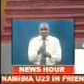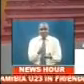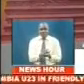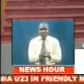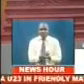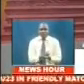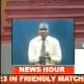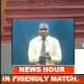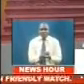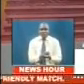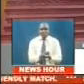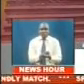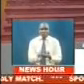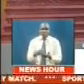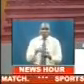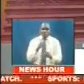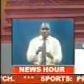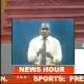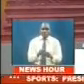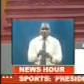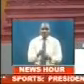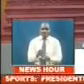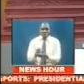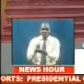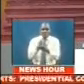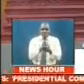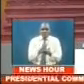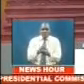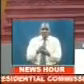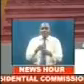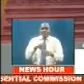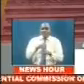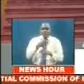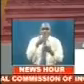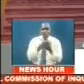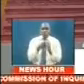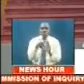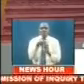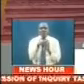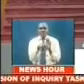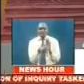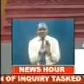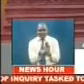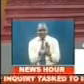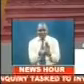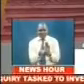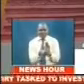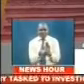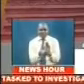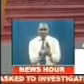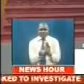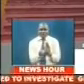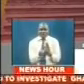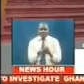the fact that you will be able to leverage the program to send political credibility, as the president said.